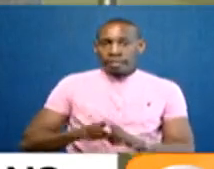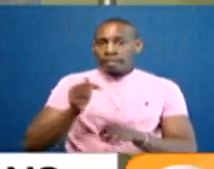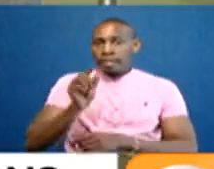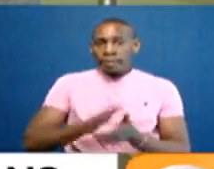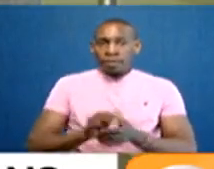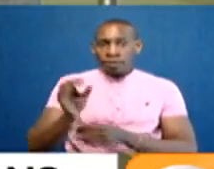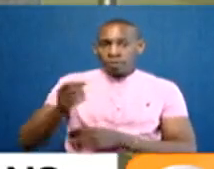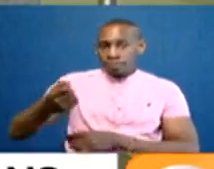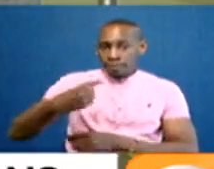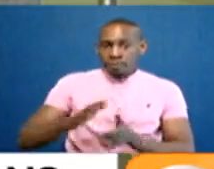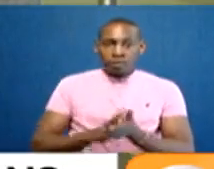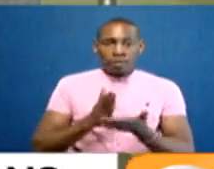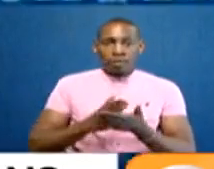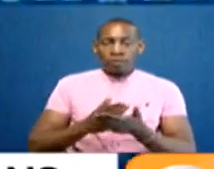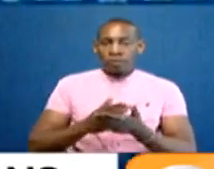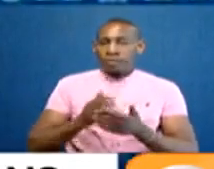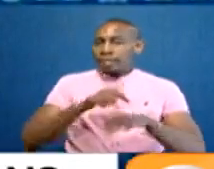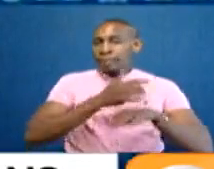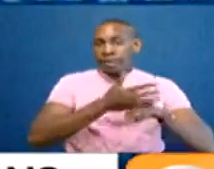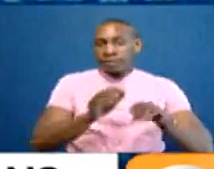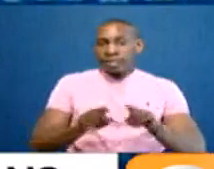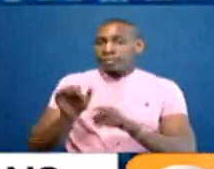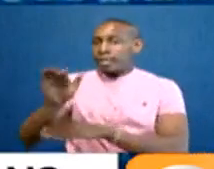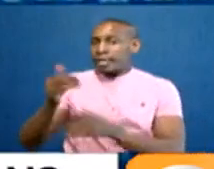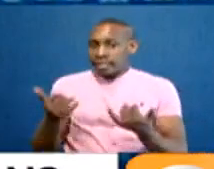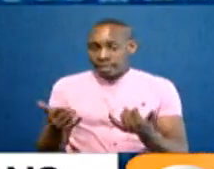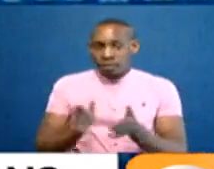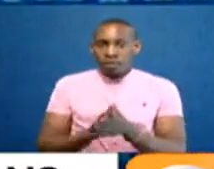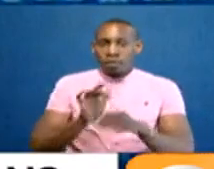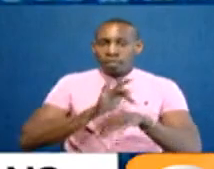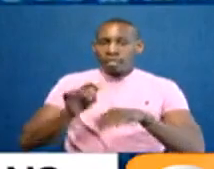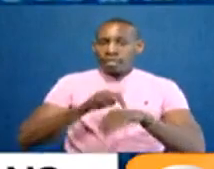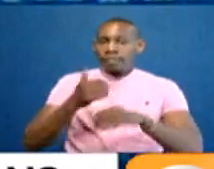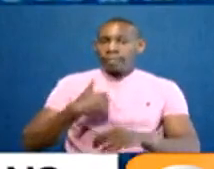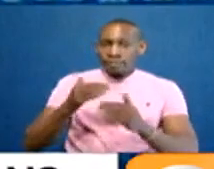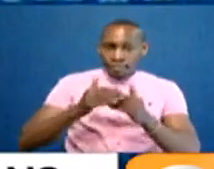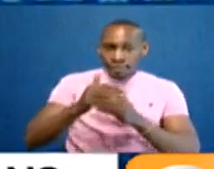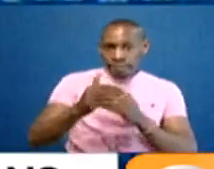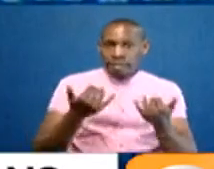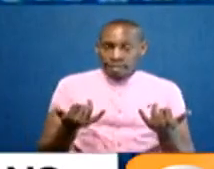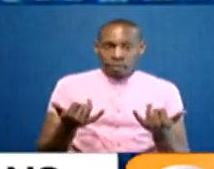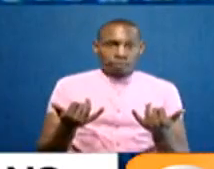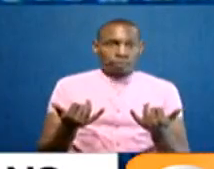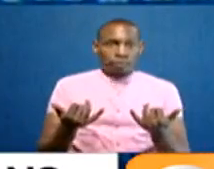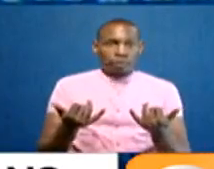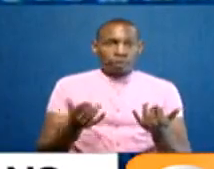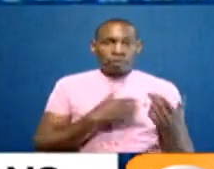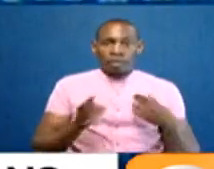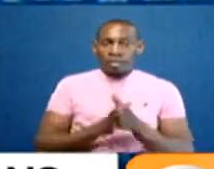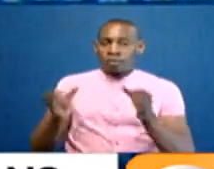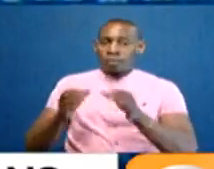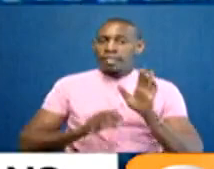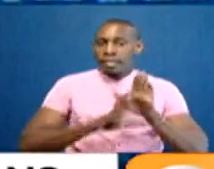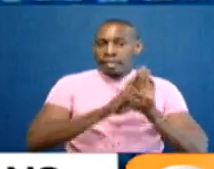said something about me, it would still take days. And that's why I was asking, we're going into a very sensitive period. So in terms of community